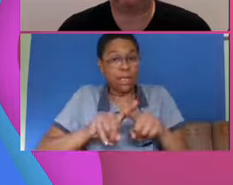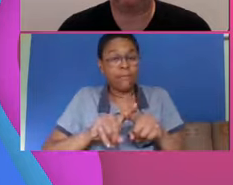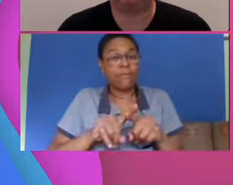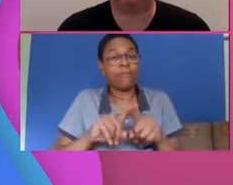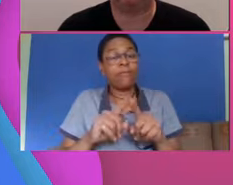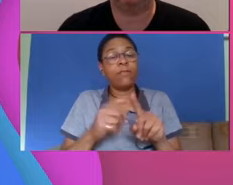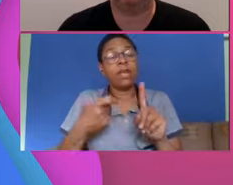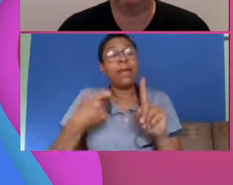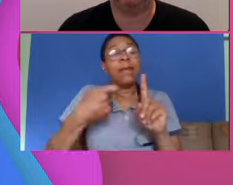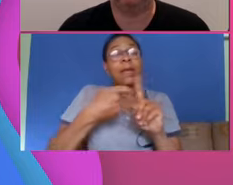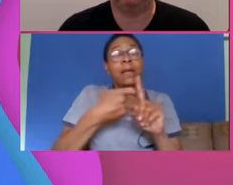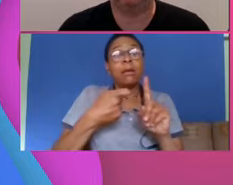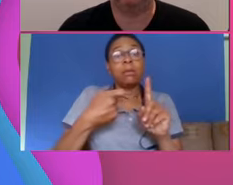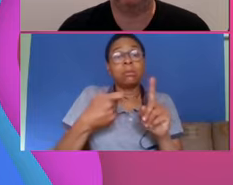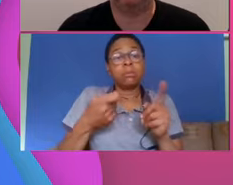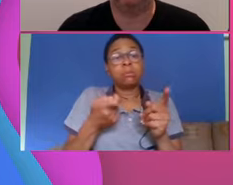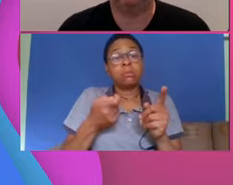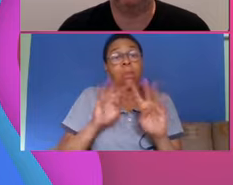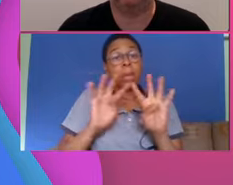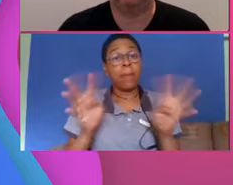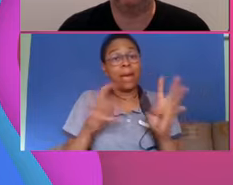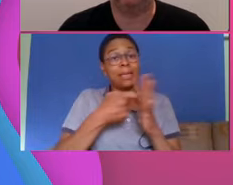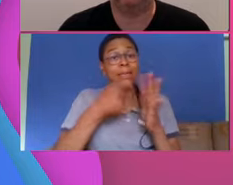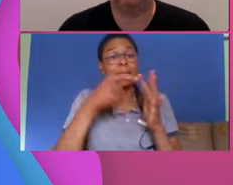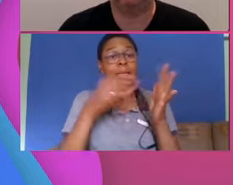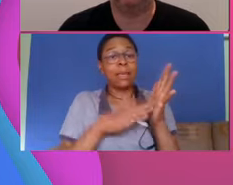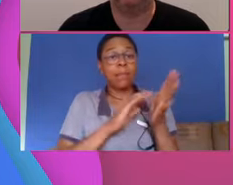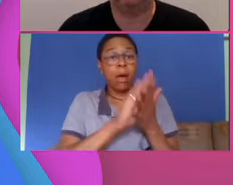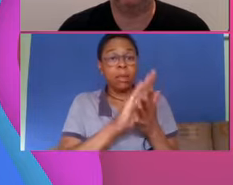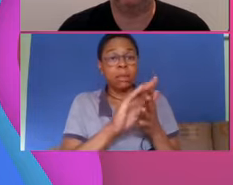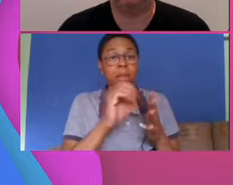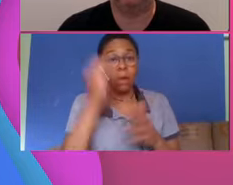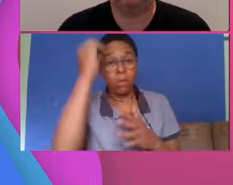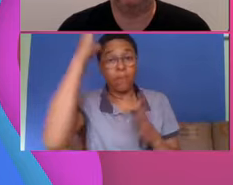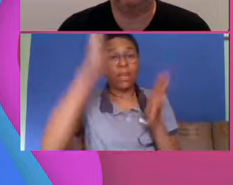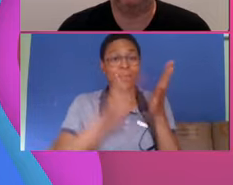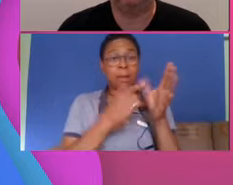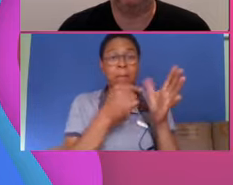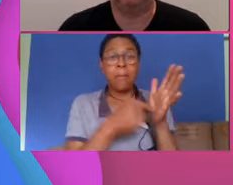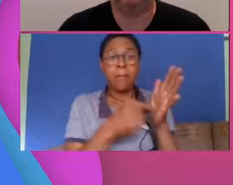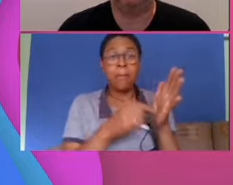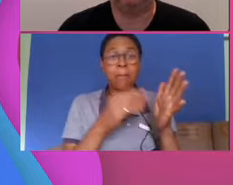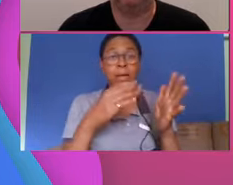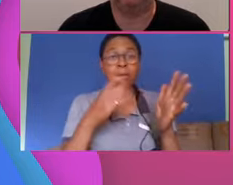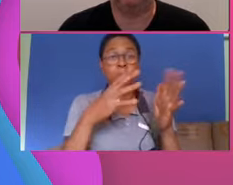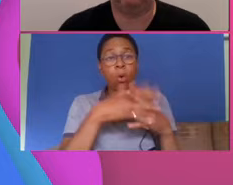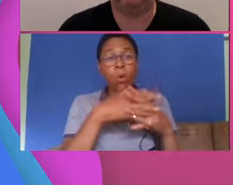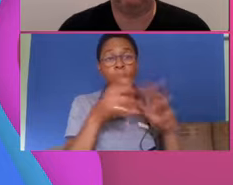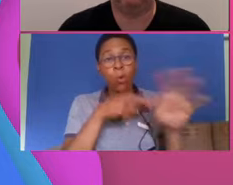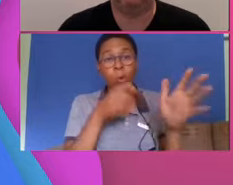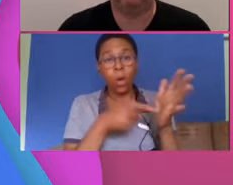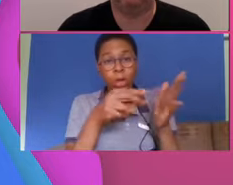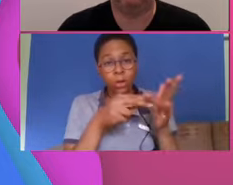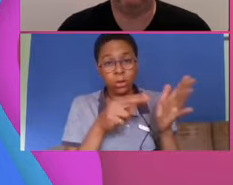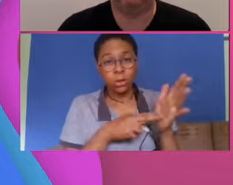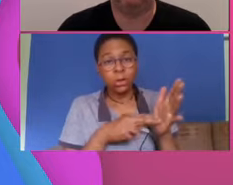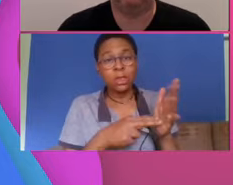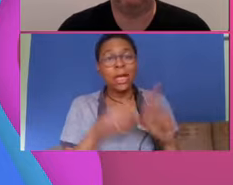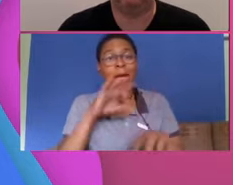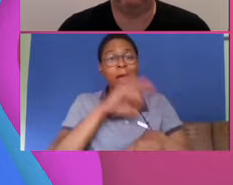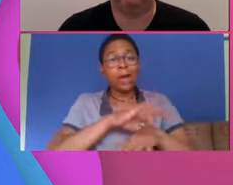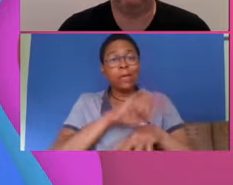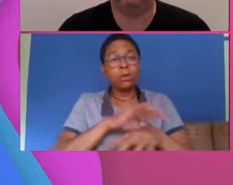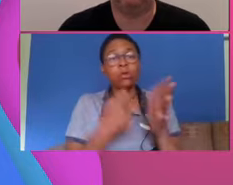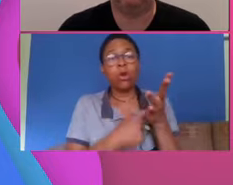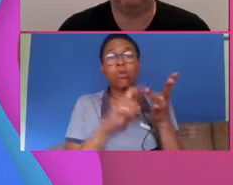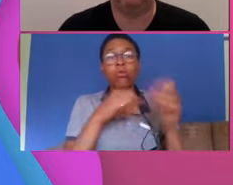Professor Matthew Lyon, and Dr. Roger Woolman. Again, we have the pleasure of our wonderful BSL interpreter, Ali Gordon, helping